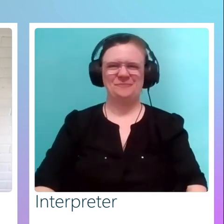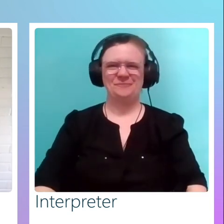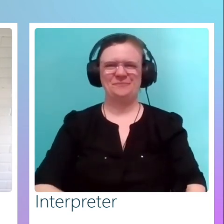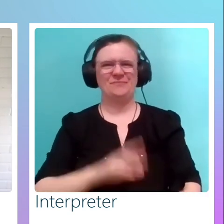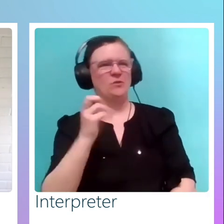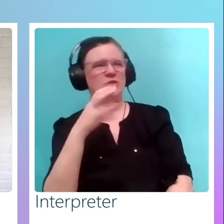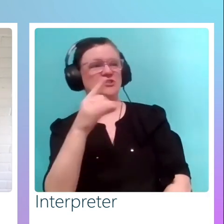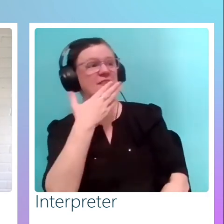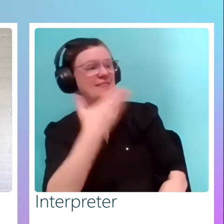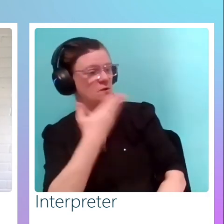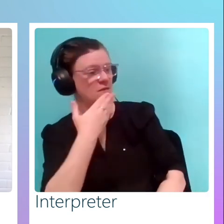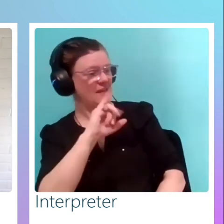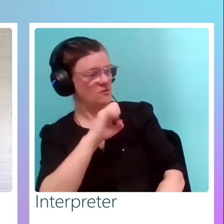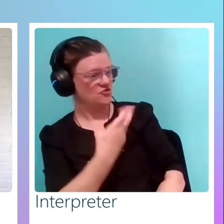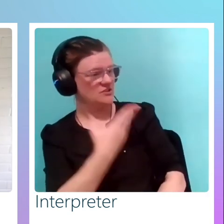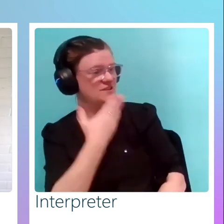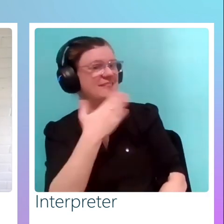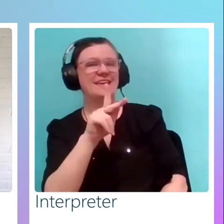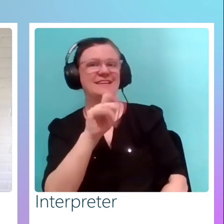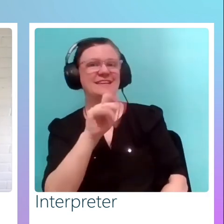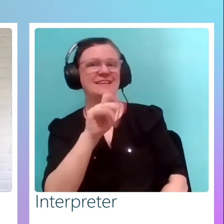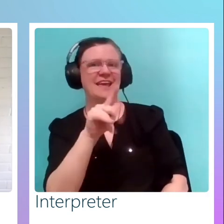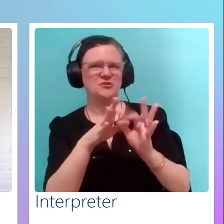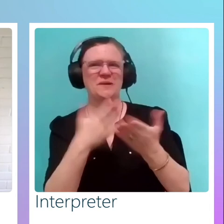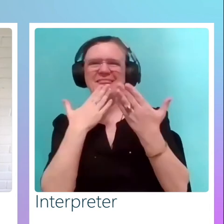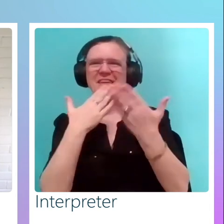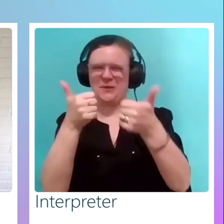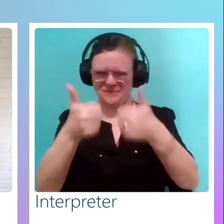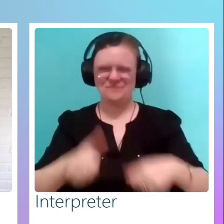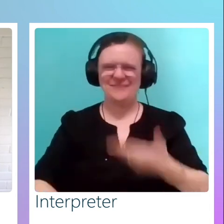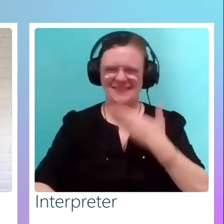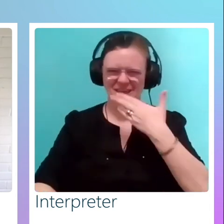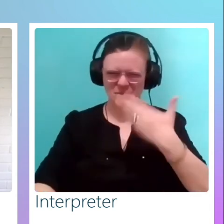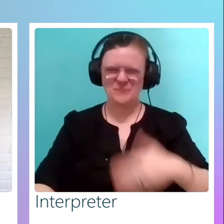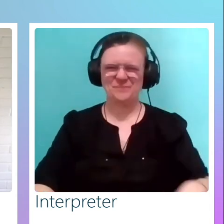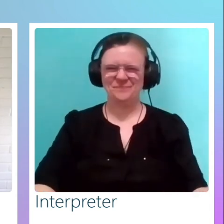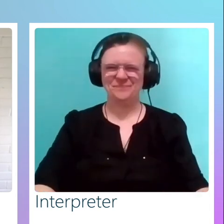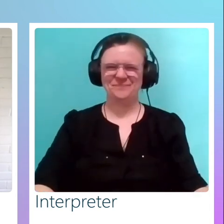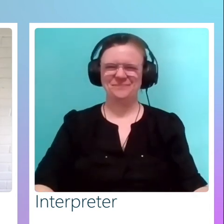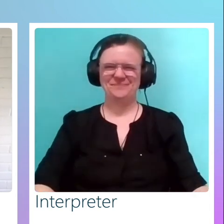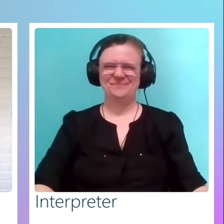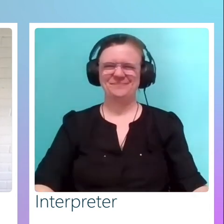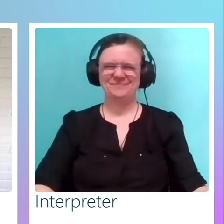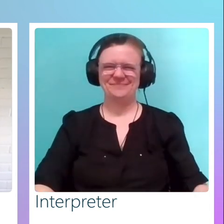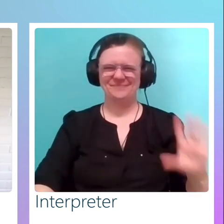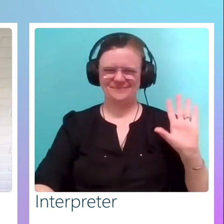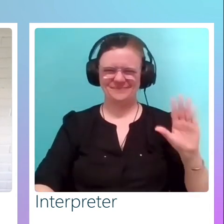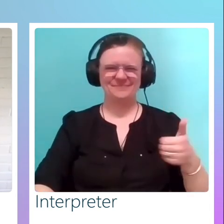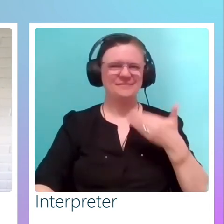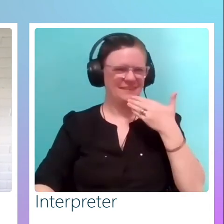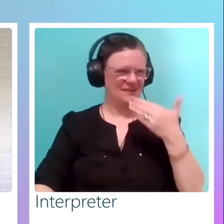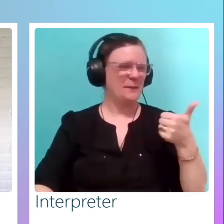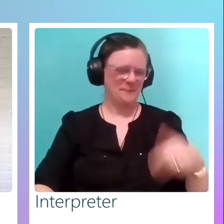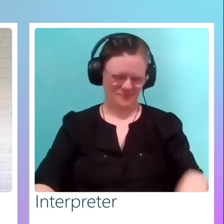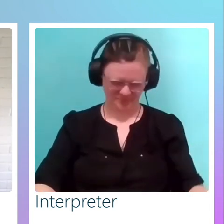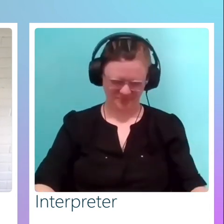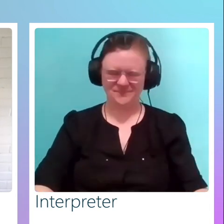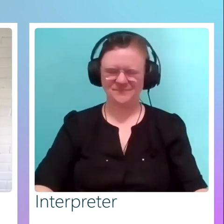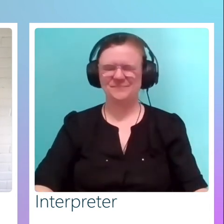Thanks, Josh, for moderating, and thanks, Kate, for interpreting. That's brilliant. Thank you. Yes, absolutely. Thank you so much to